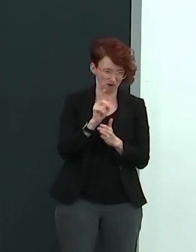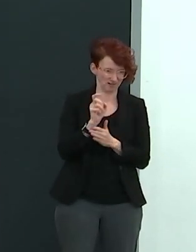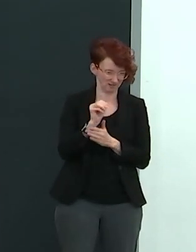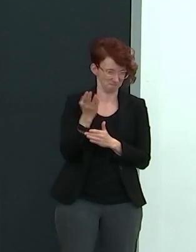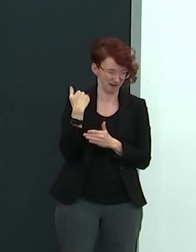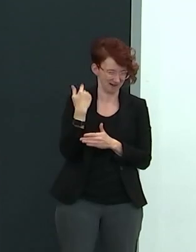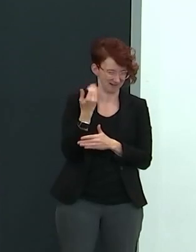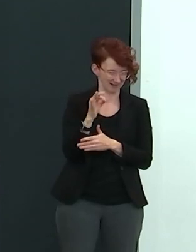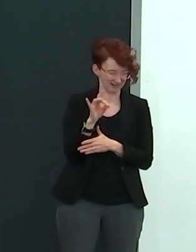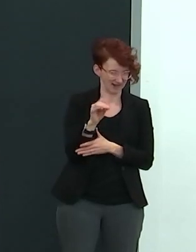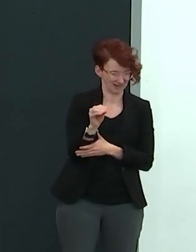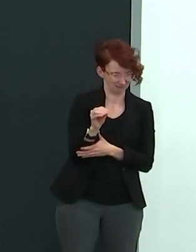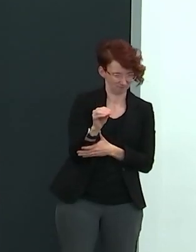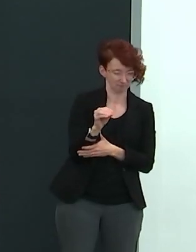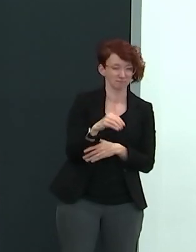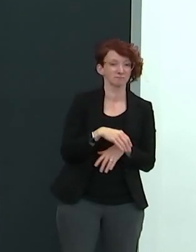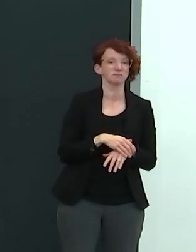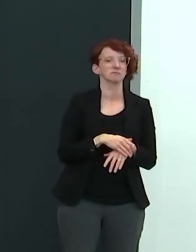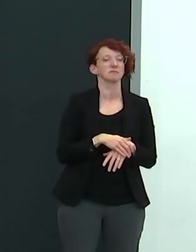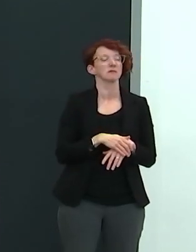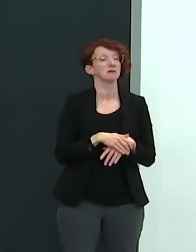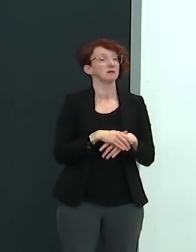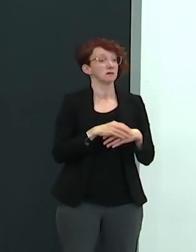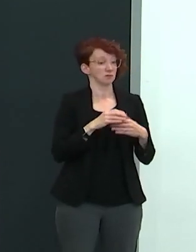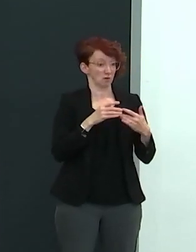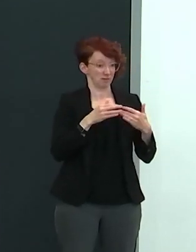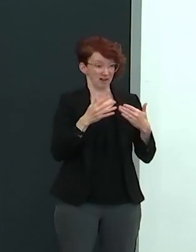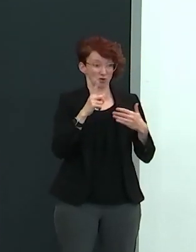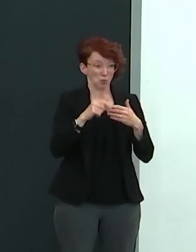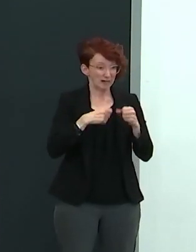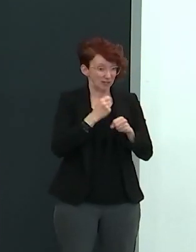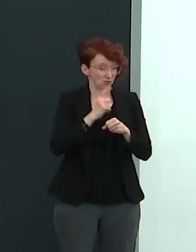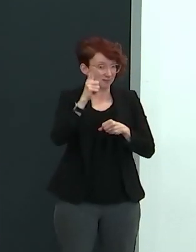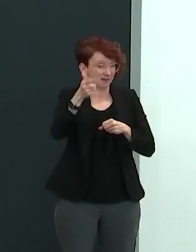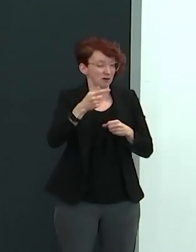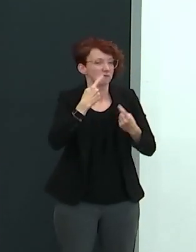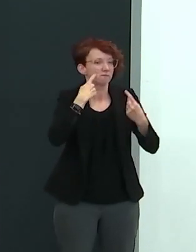The first reference to a spectrum was not until 2000,